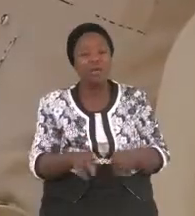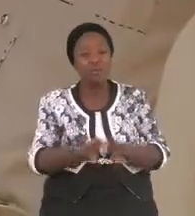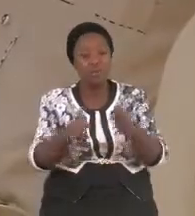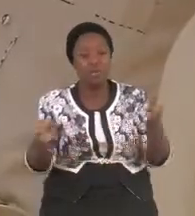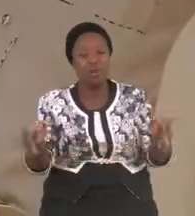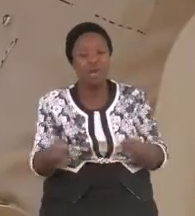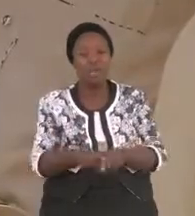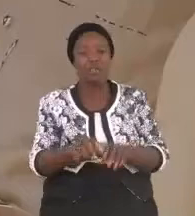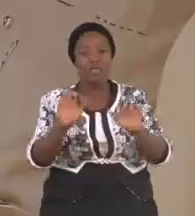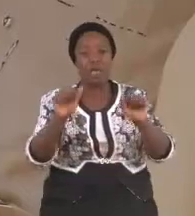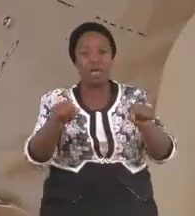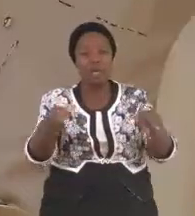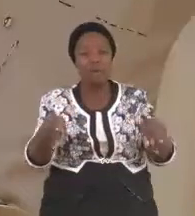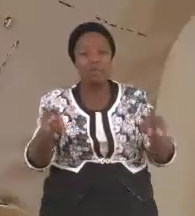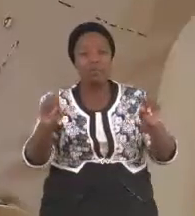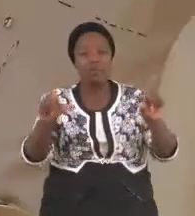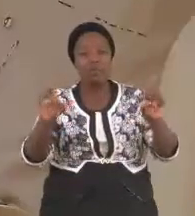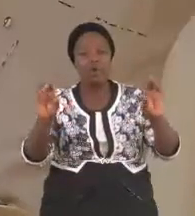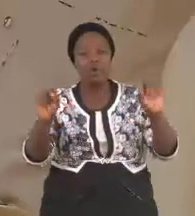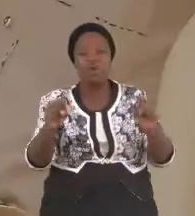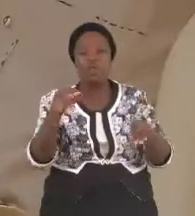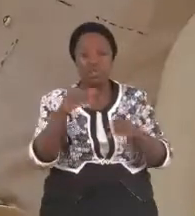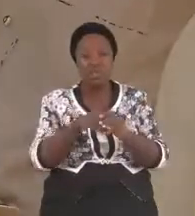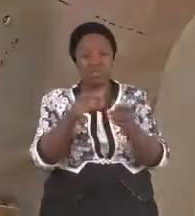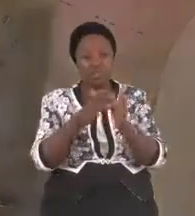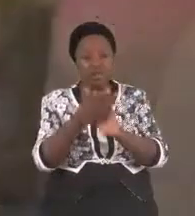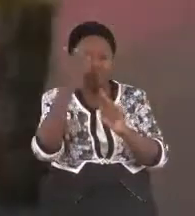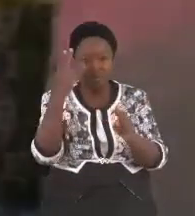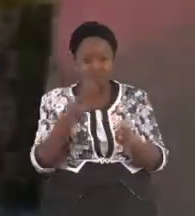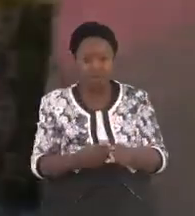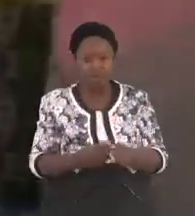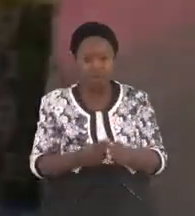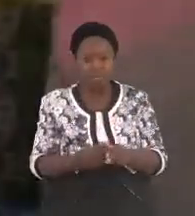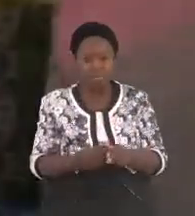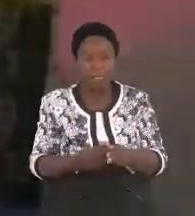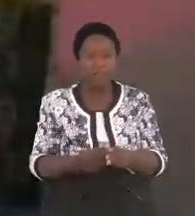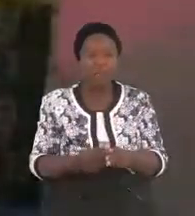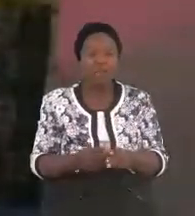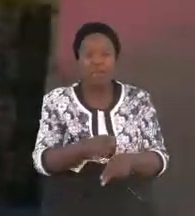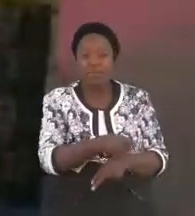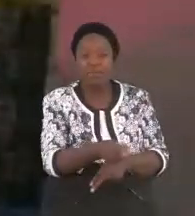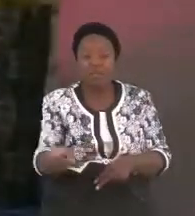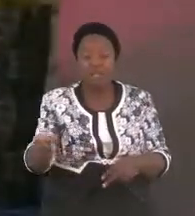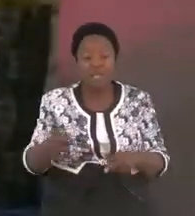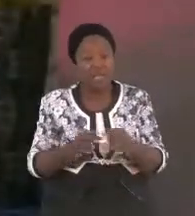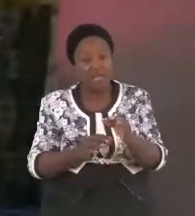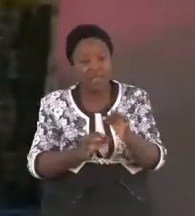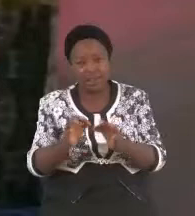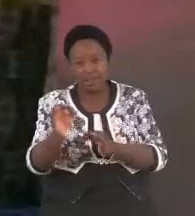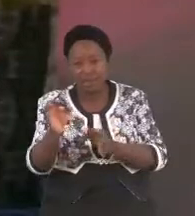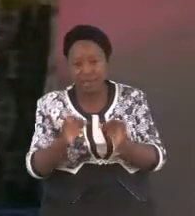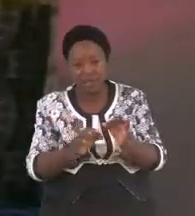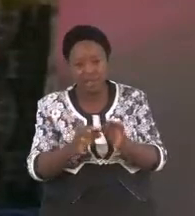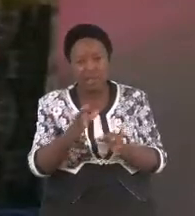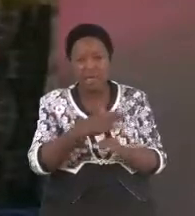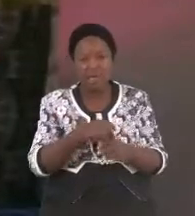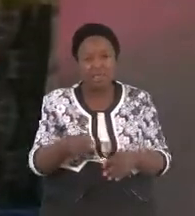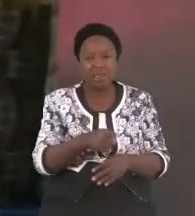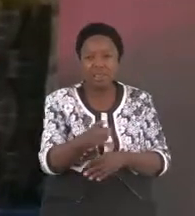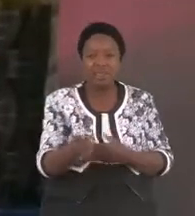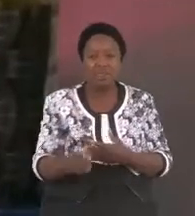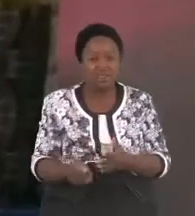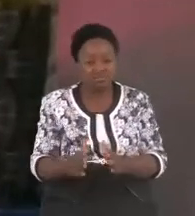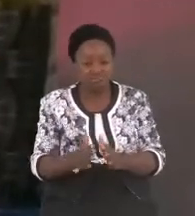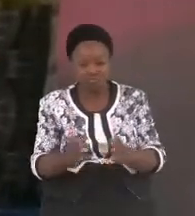name. They explained, and they exhorted, and they exposed,